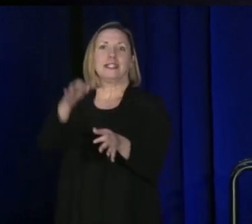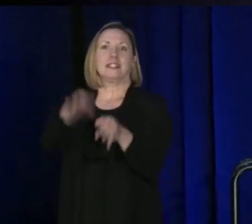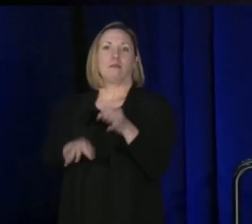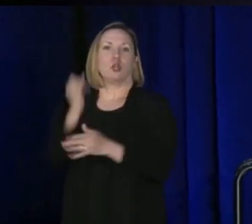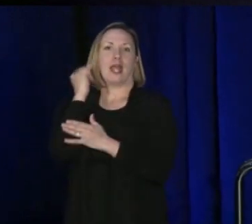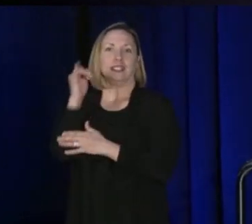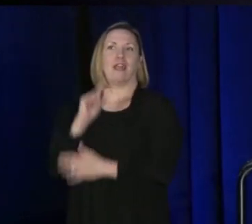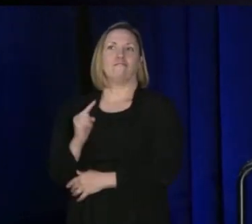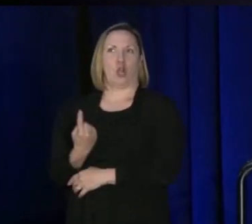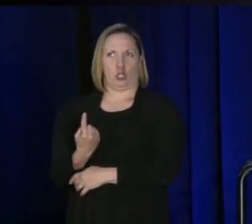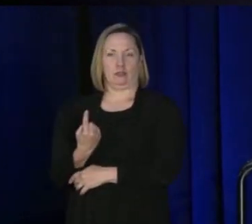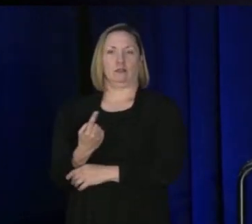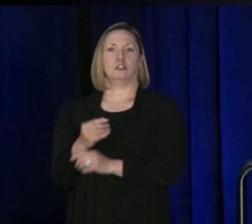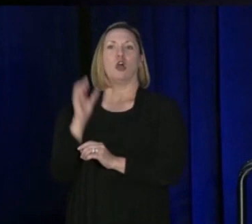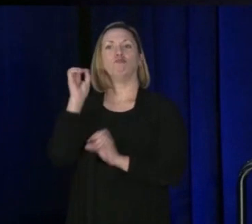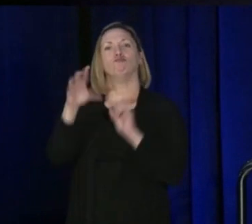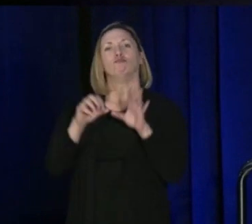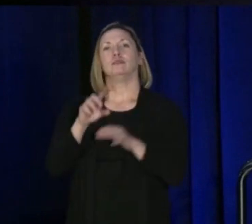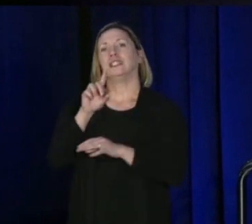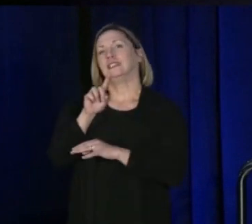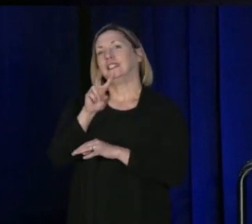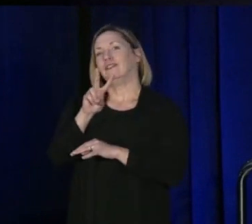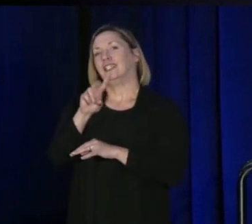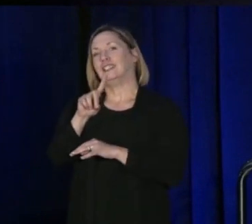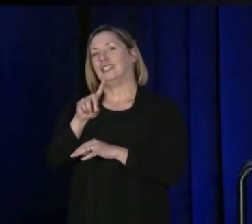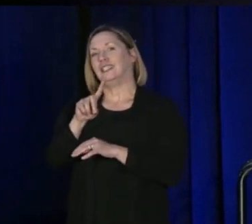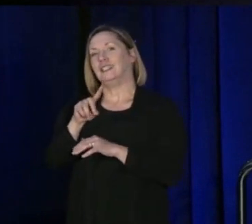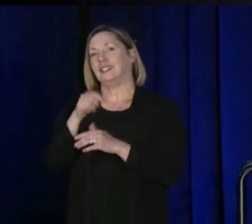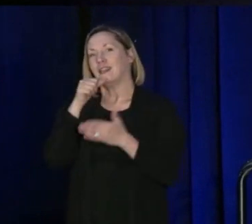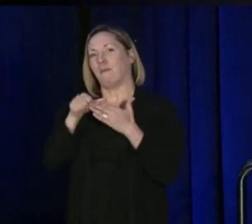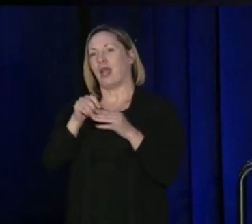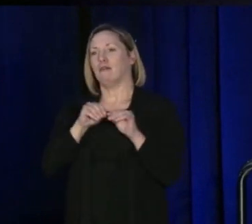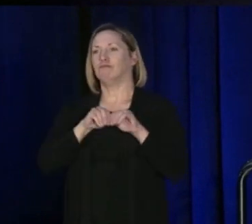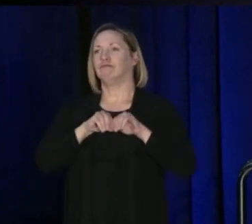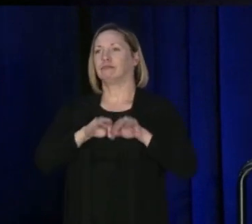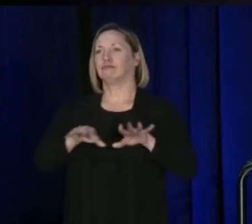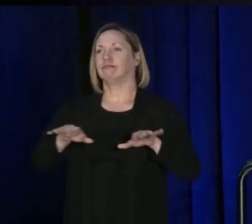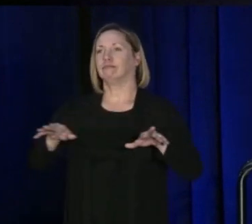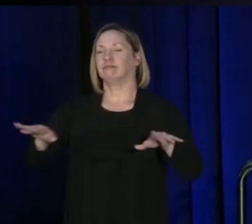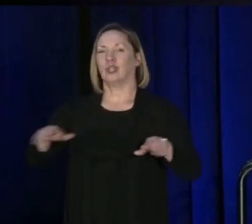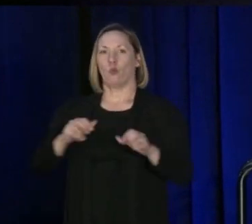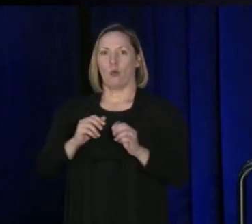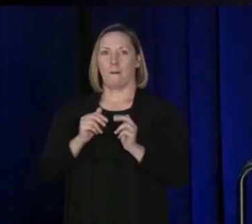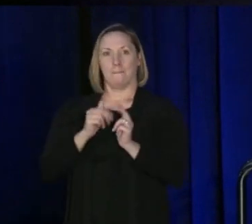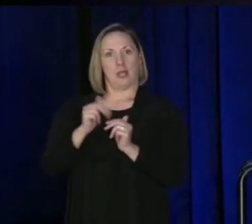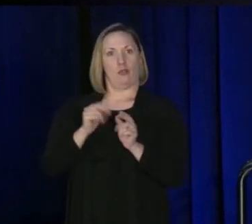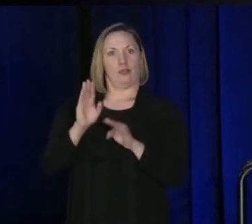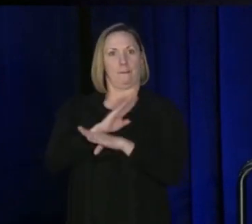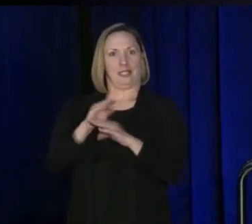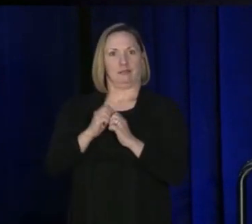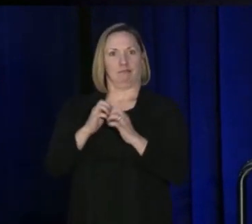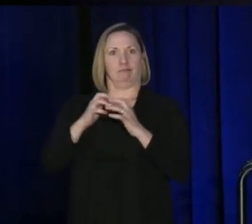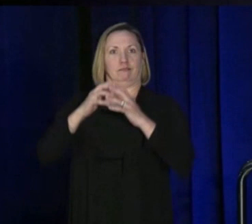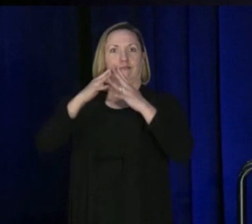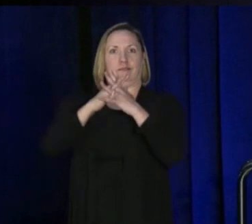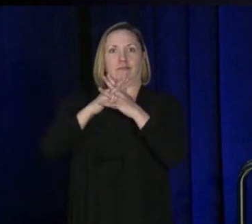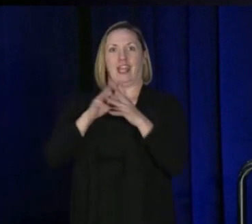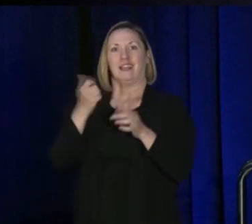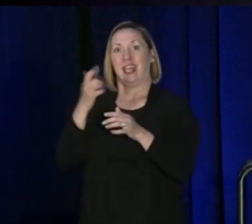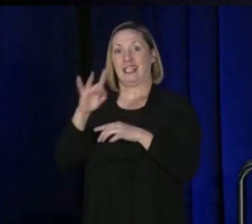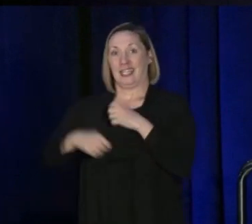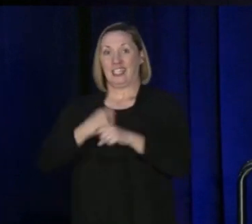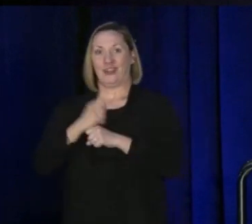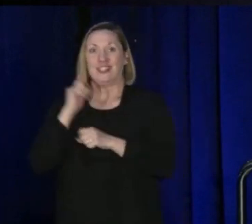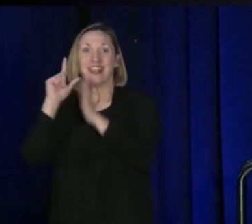Let's throw some DVDs in the mail, we'll build our business, and eventually we'll create, 18 years later, one of the most